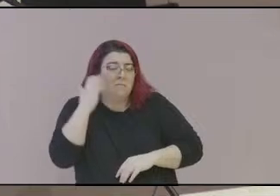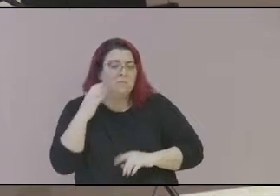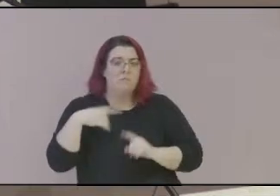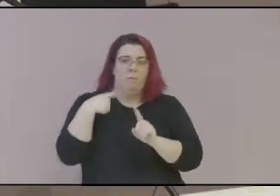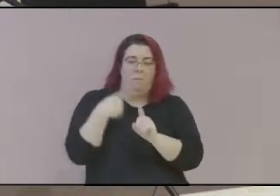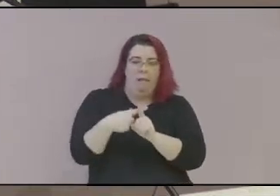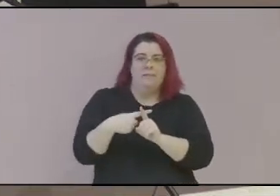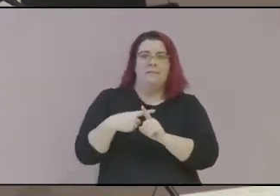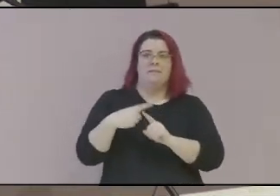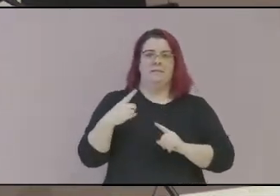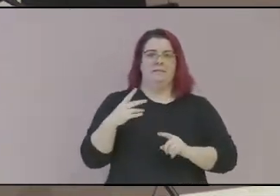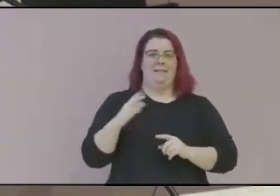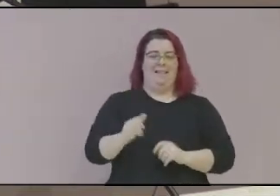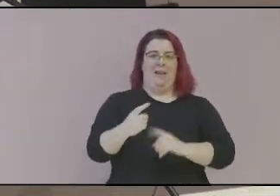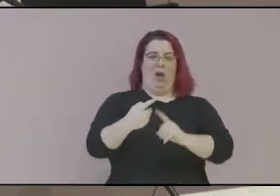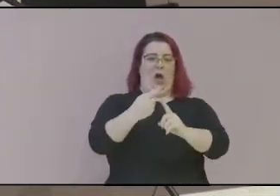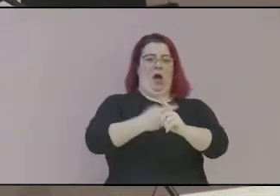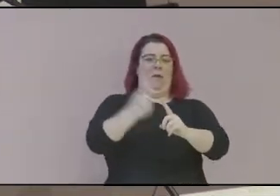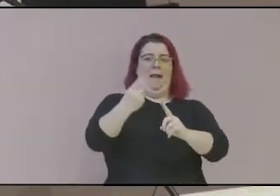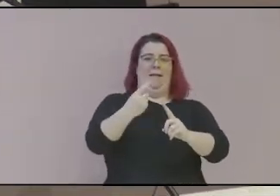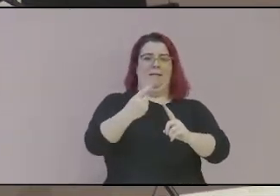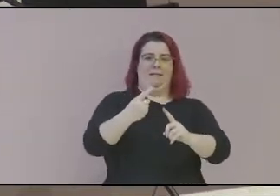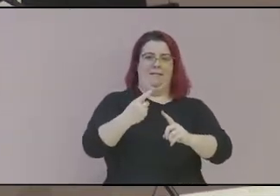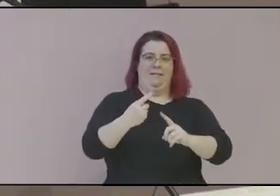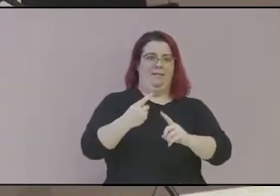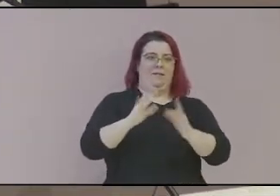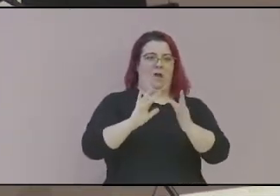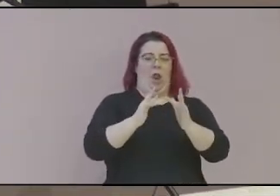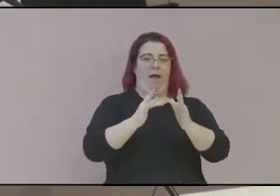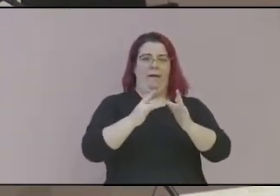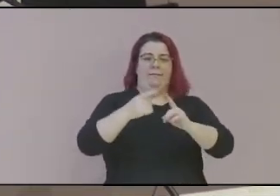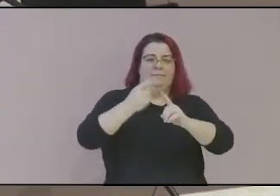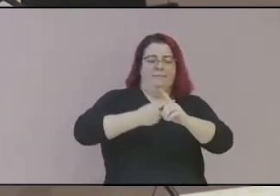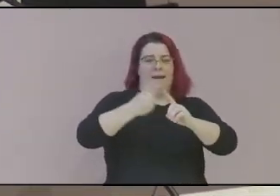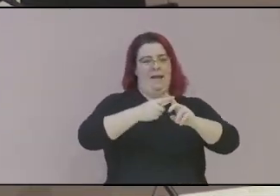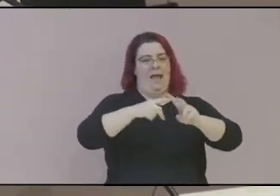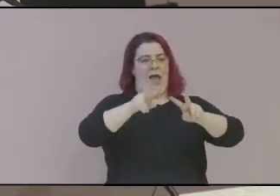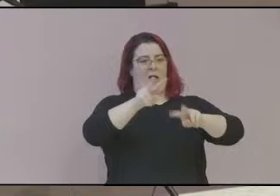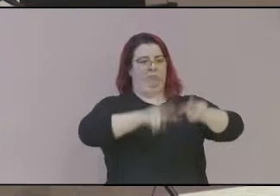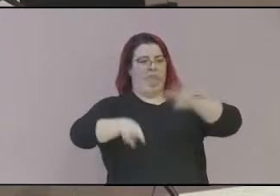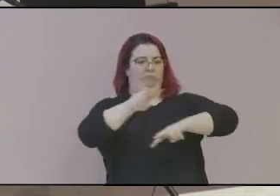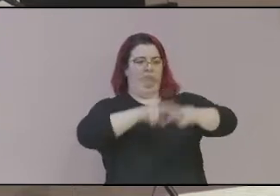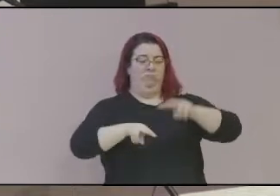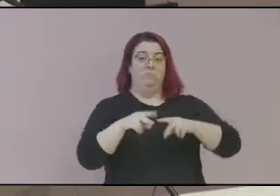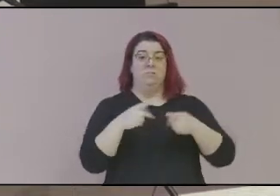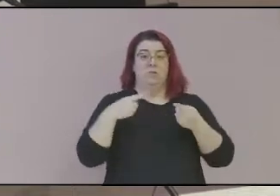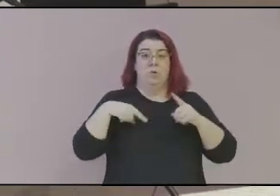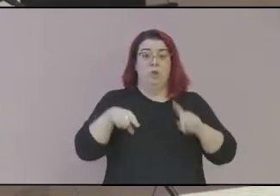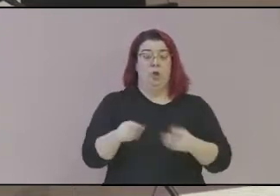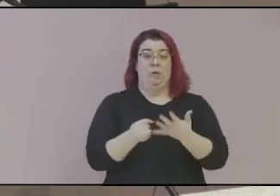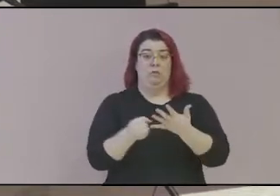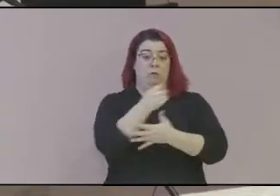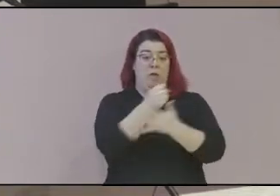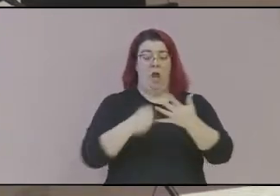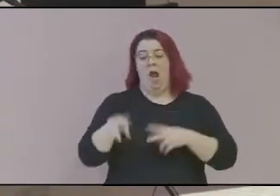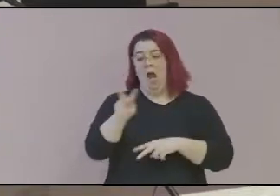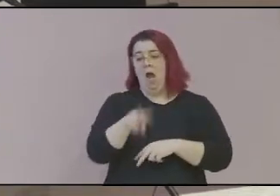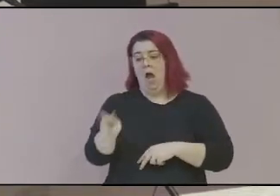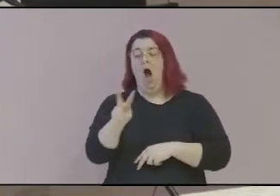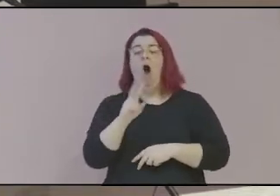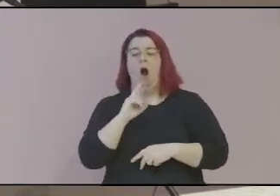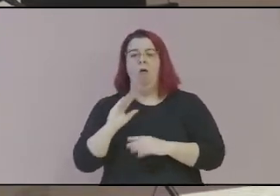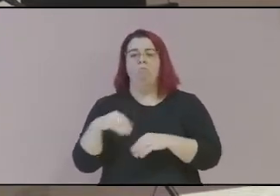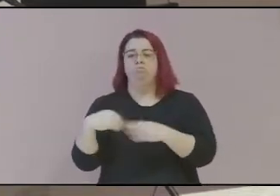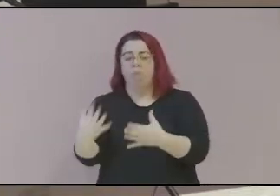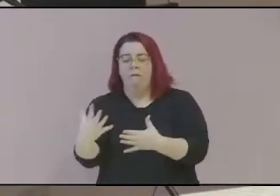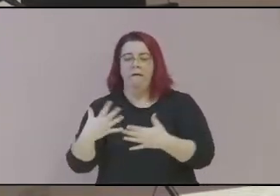management platforms to either exclude or remove people from ventilators during triage. And I expected that.